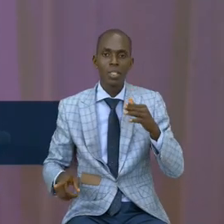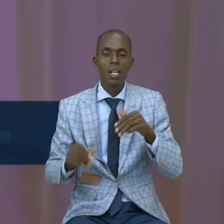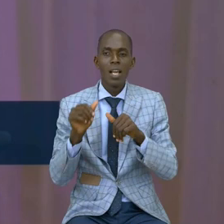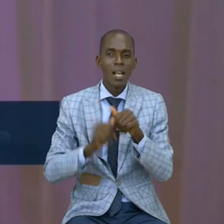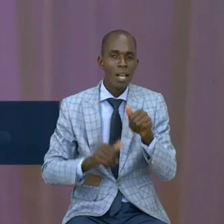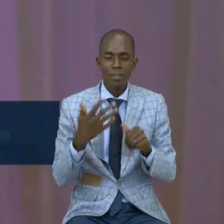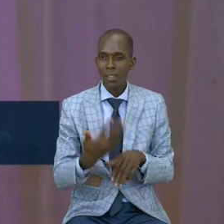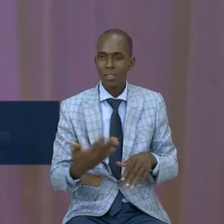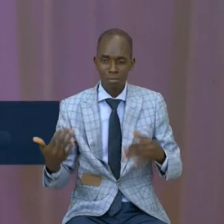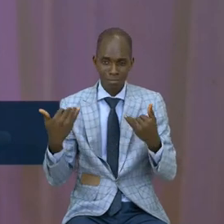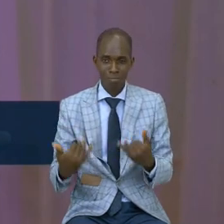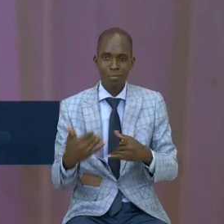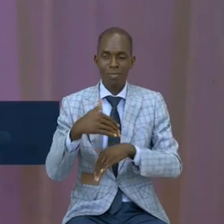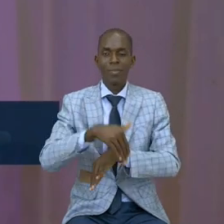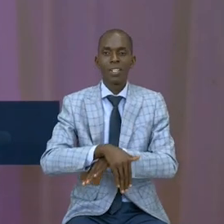Everything tonight,